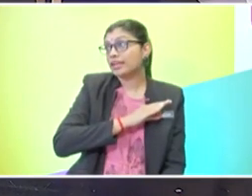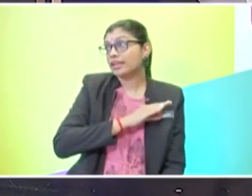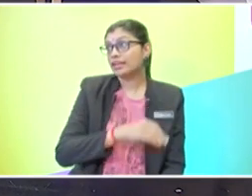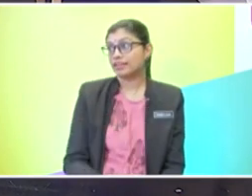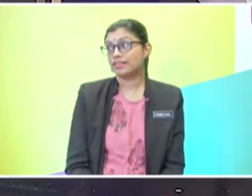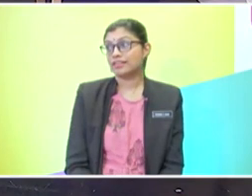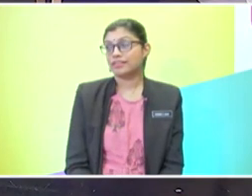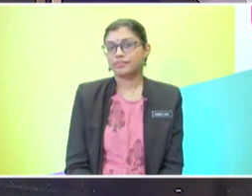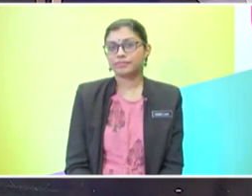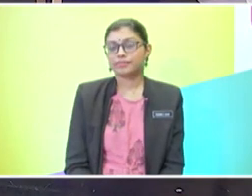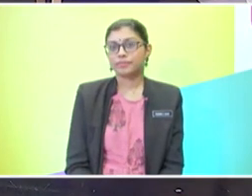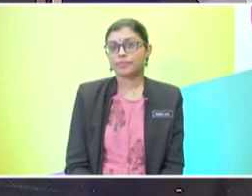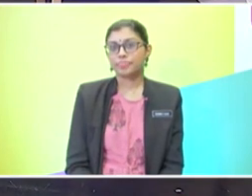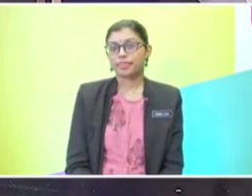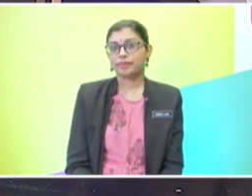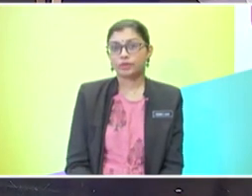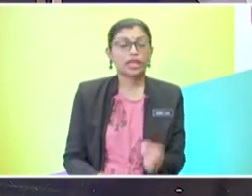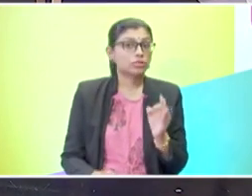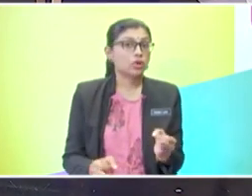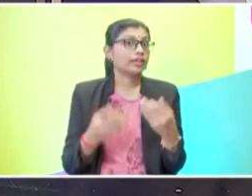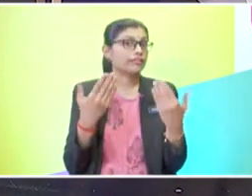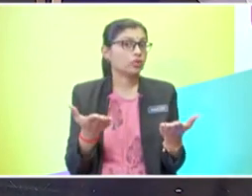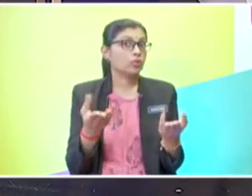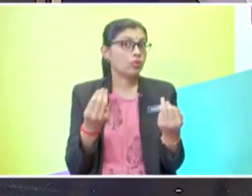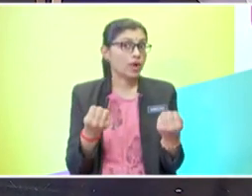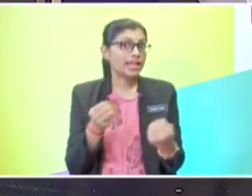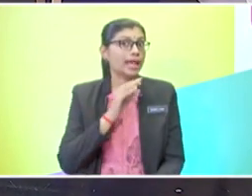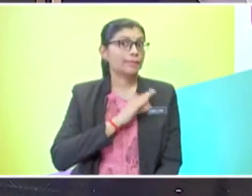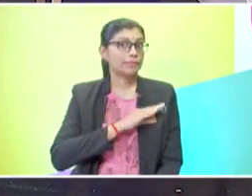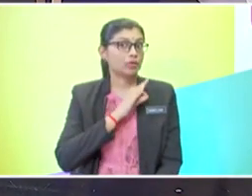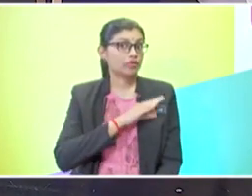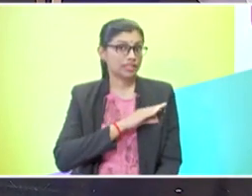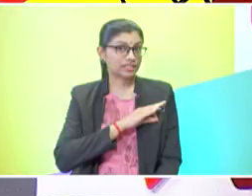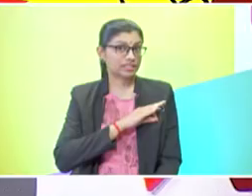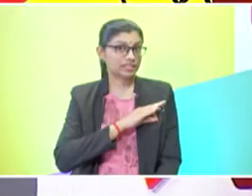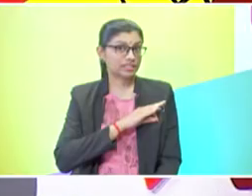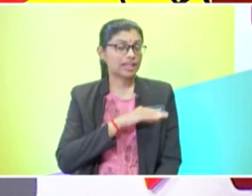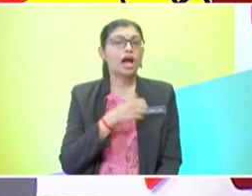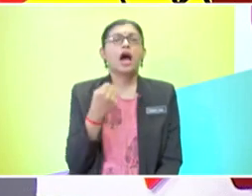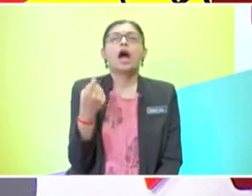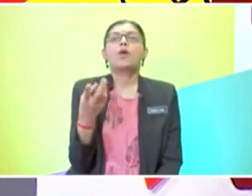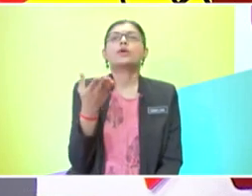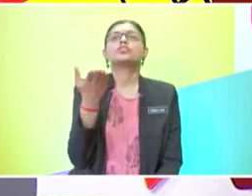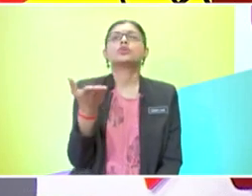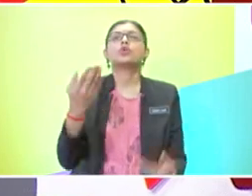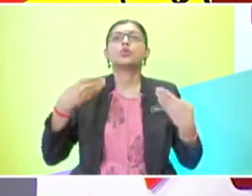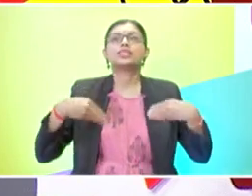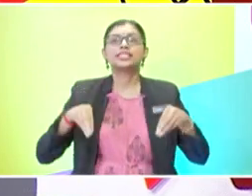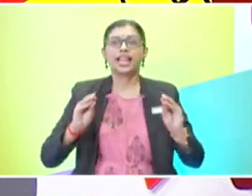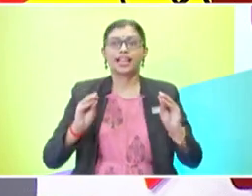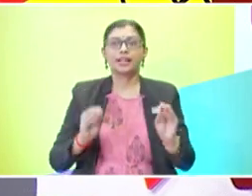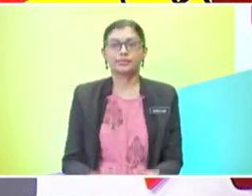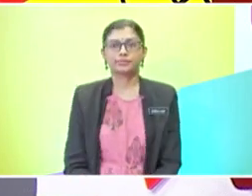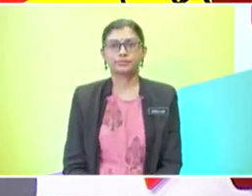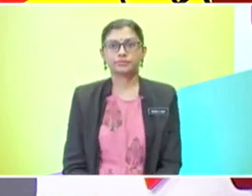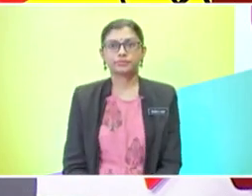phone, smartphone? Well, yes, I am actually selling it right now. Okay. This is a special price. Yes, 4,320. So you want to sell it for profit. How much will